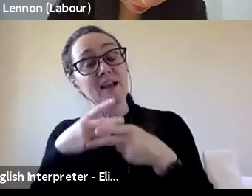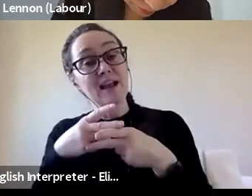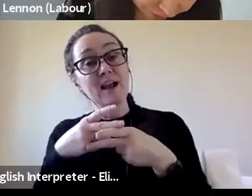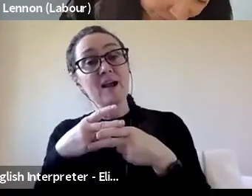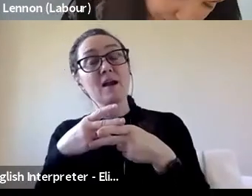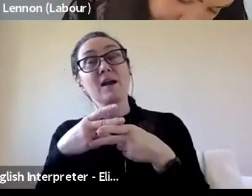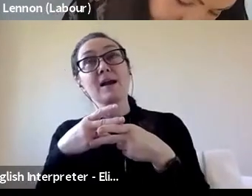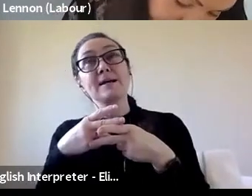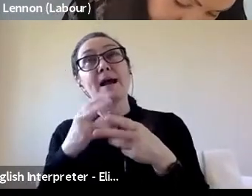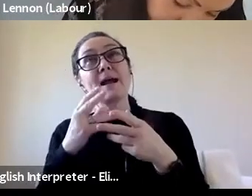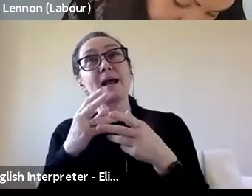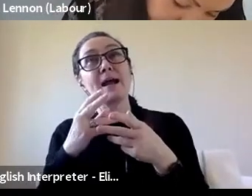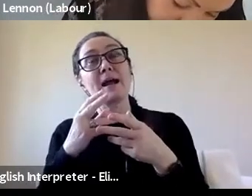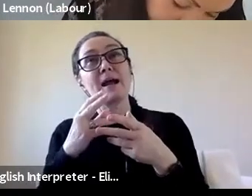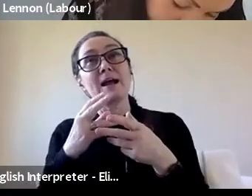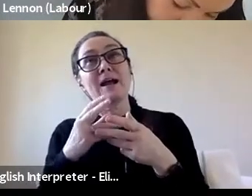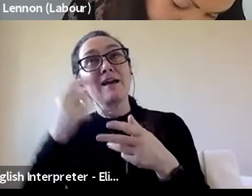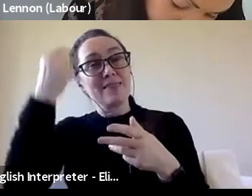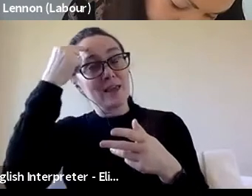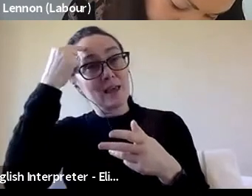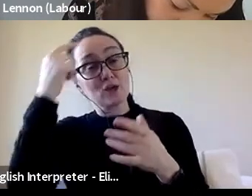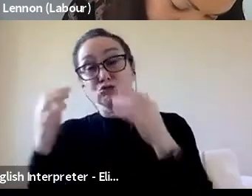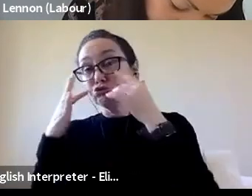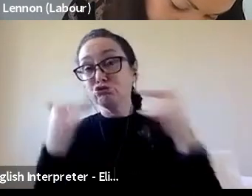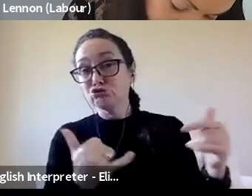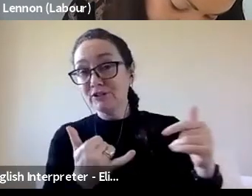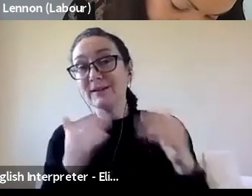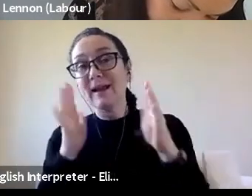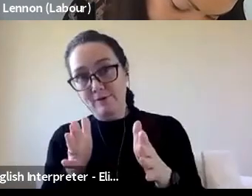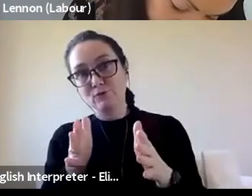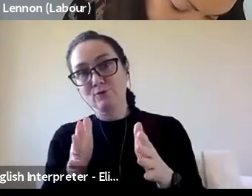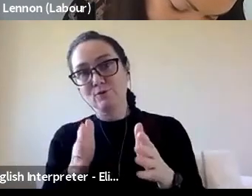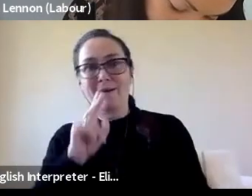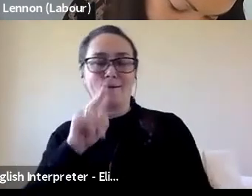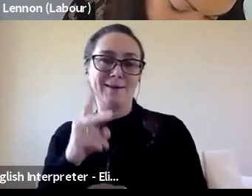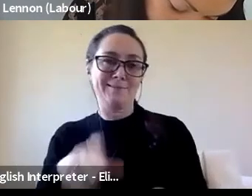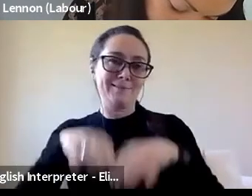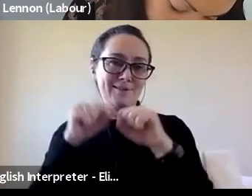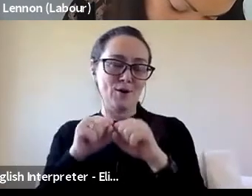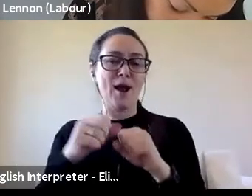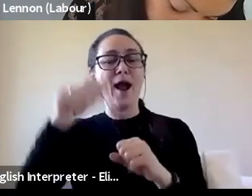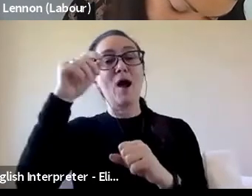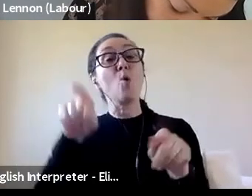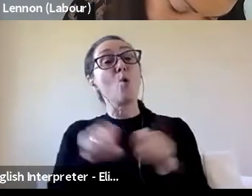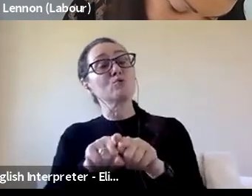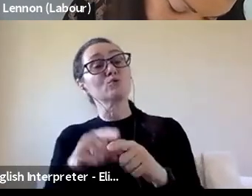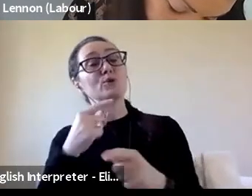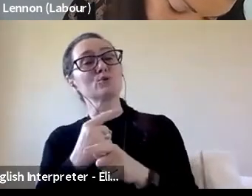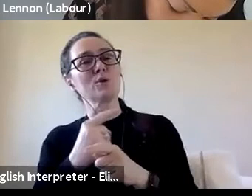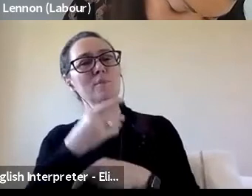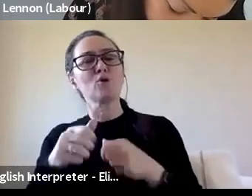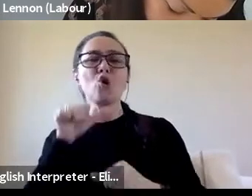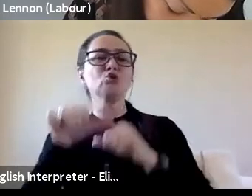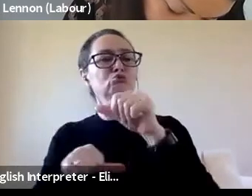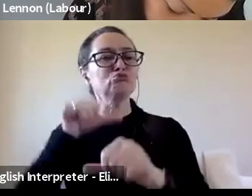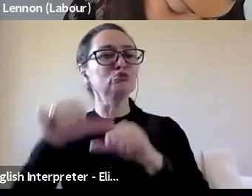be remobilised. And although we call them routine procedures, many of these routine procedures that a lot of people